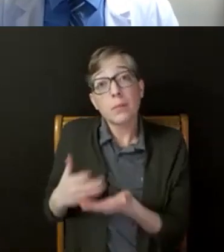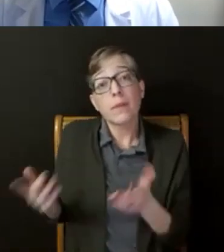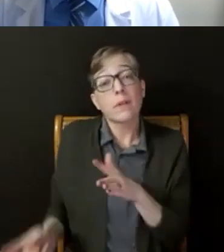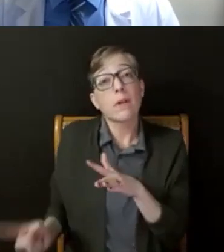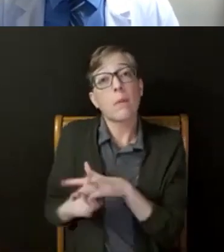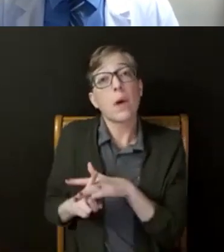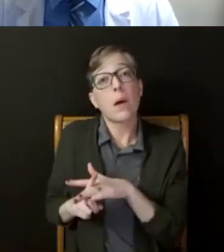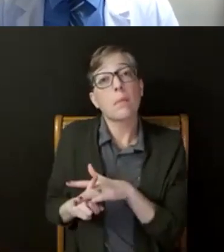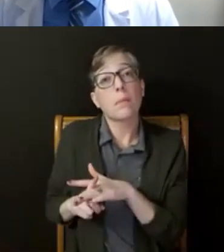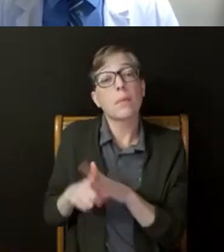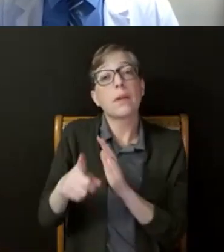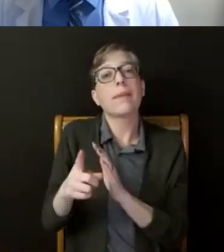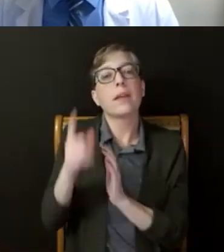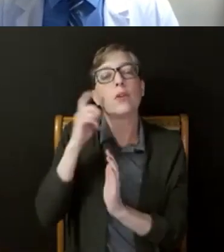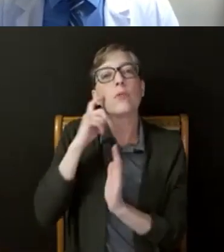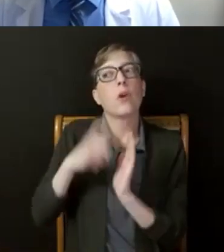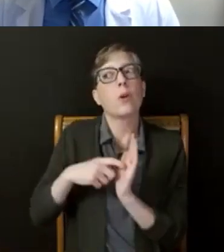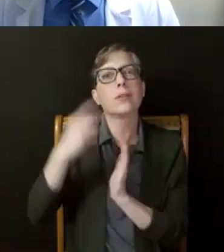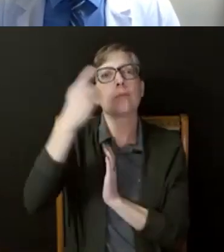dad, so on and so forth.